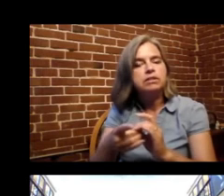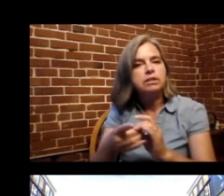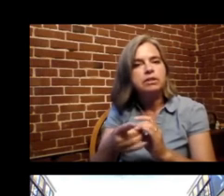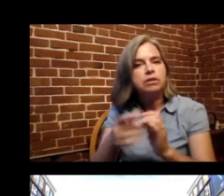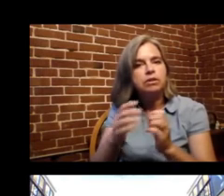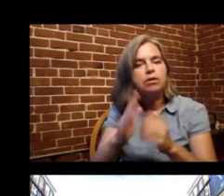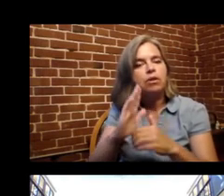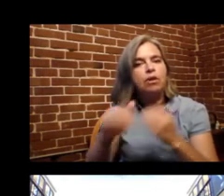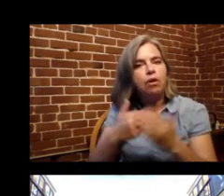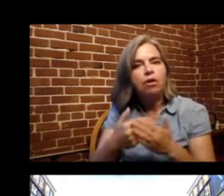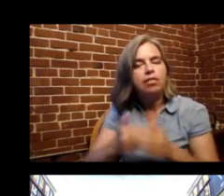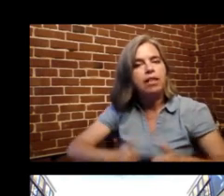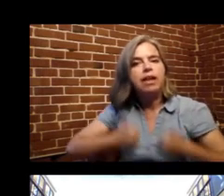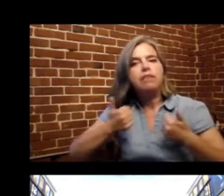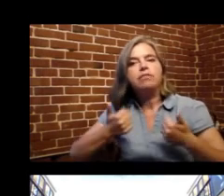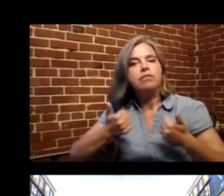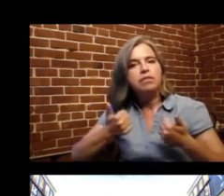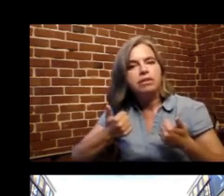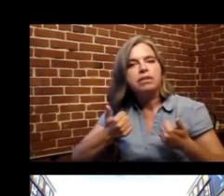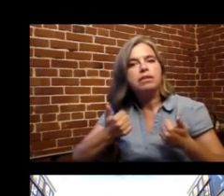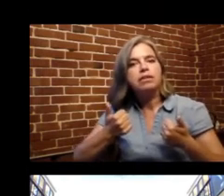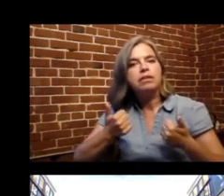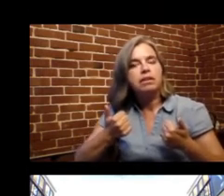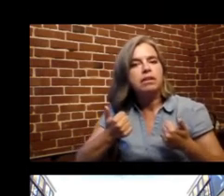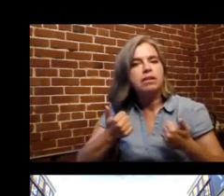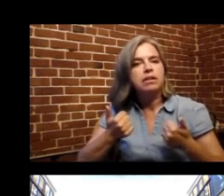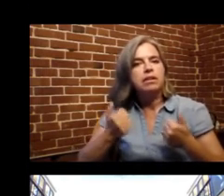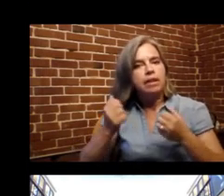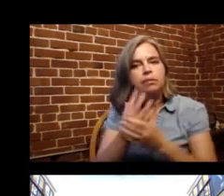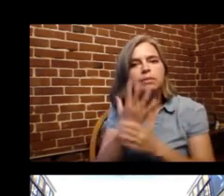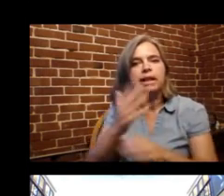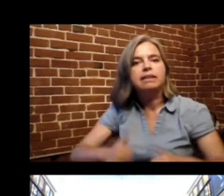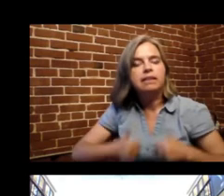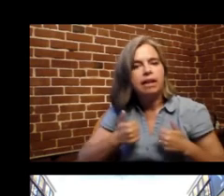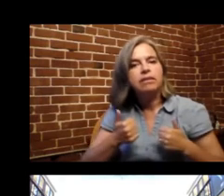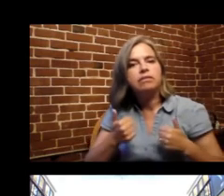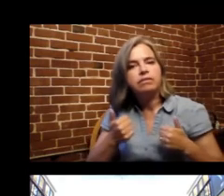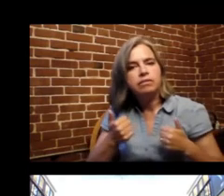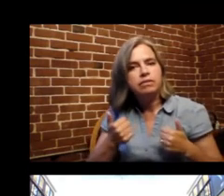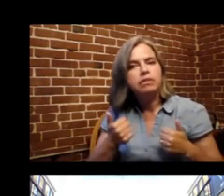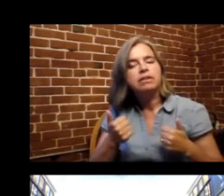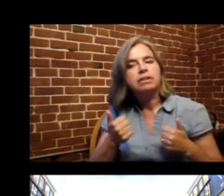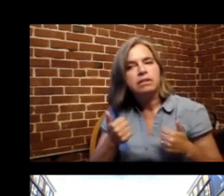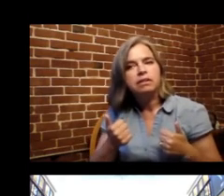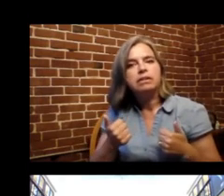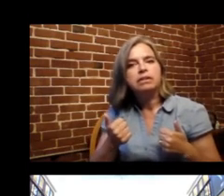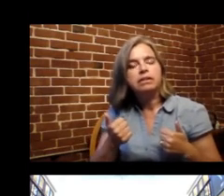of our life and every fabric of plant life is something that we're trying to install